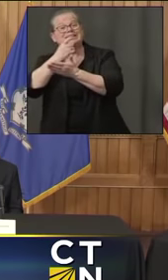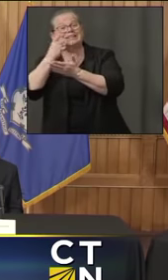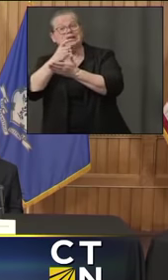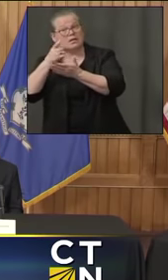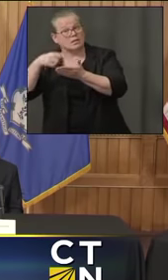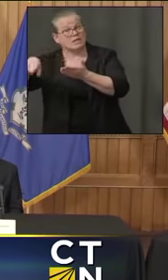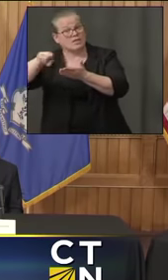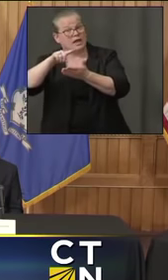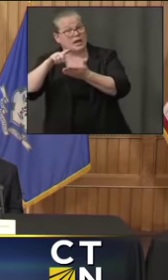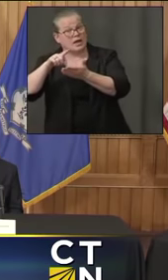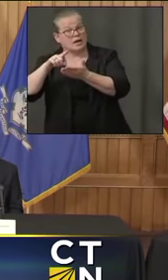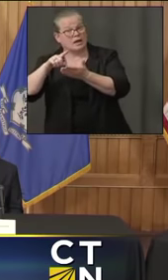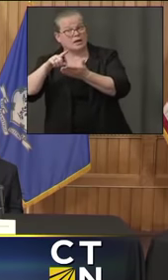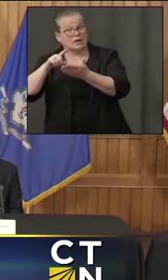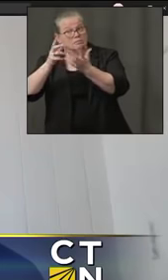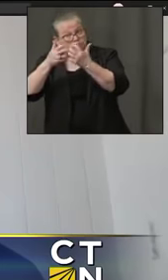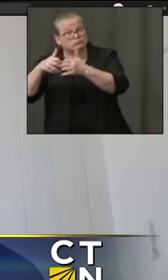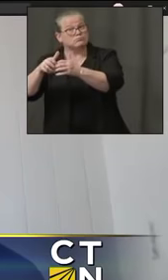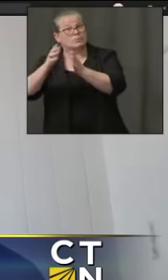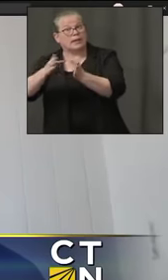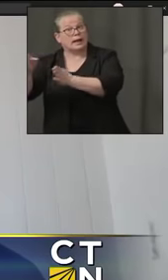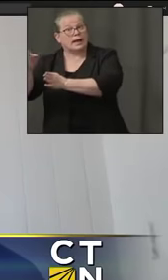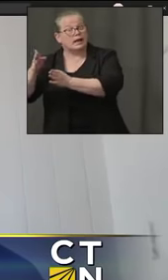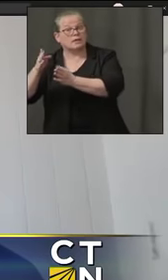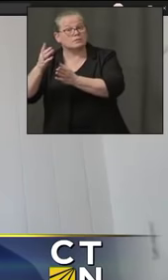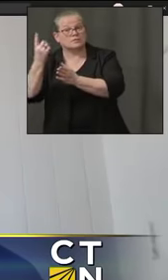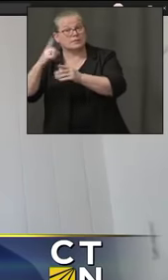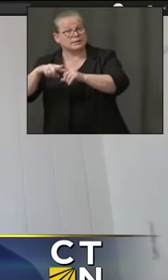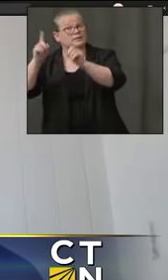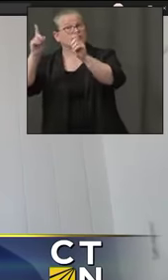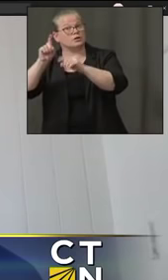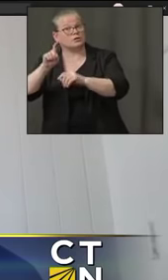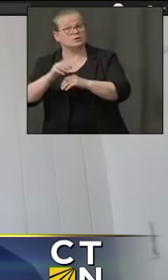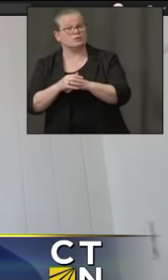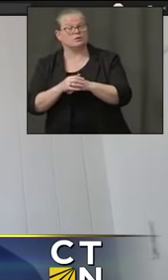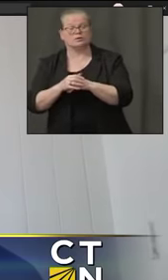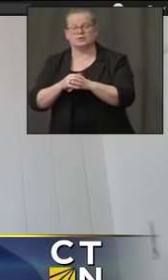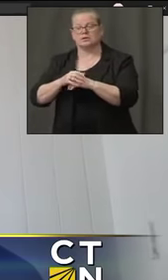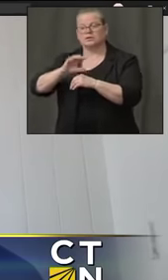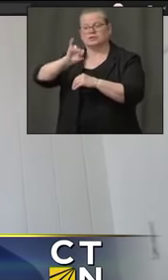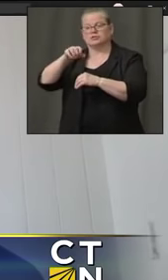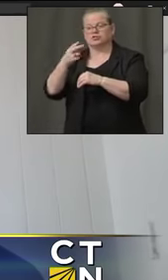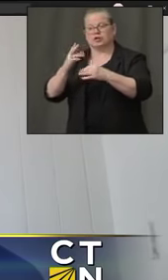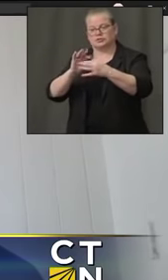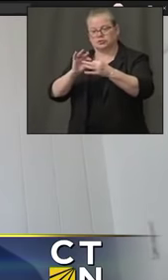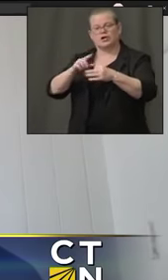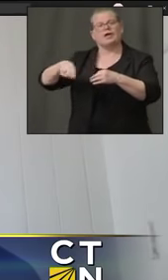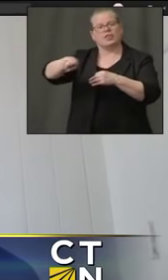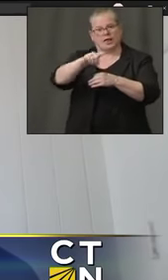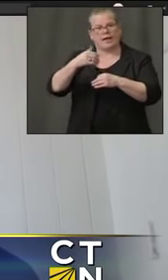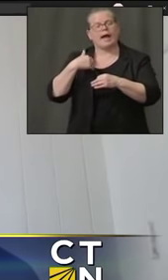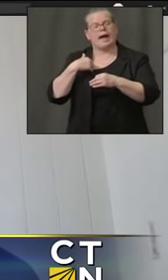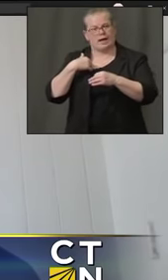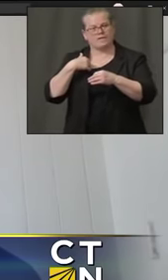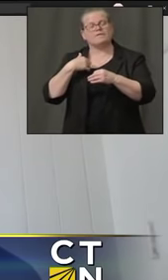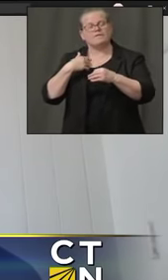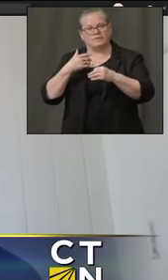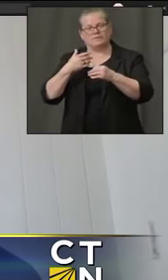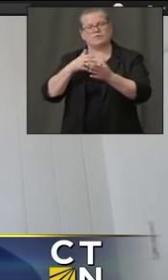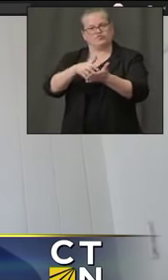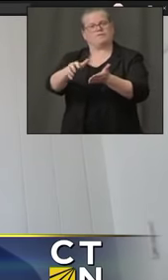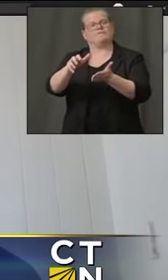Yeah, they've got a draft set of guidance that they're coming together on that I understand could be agreed as soon as